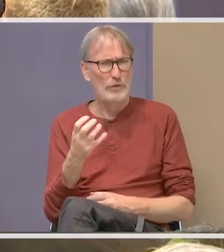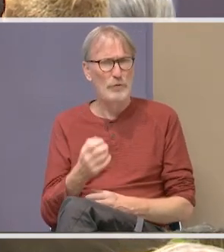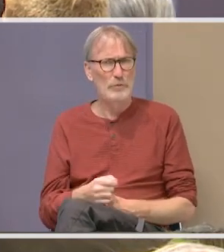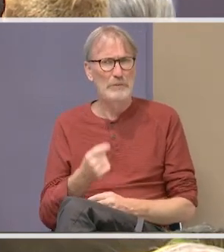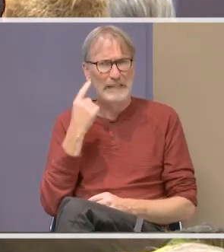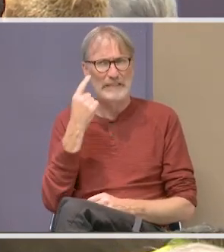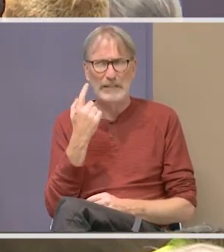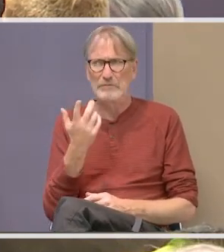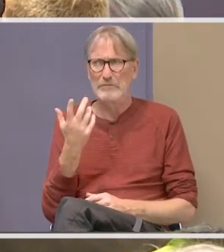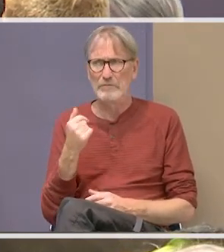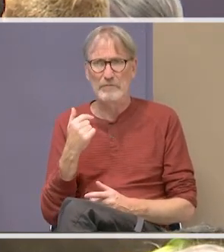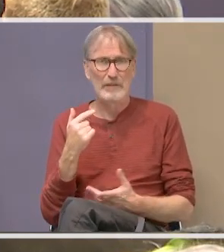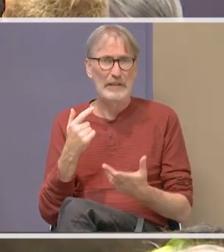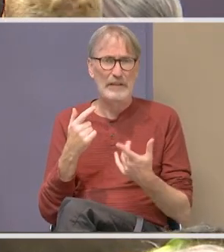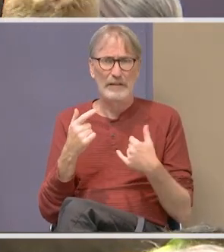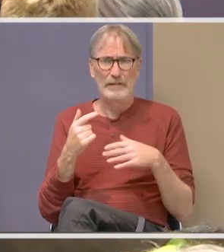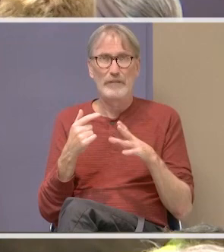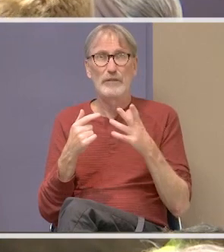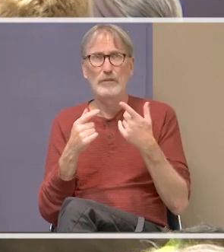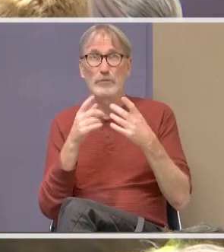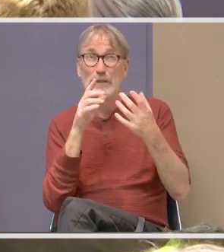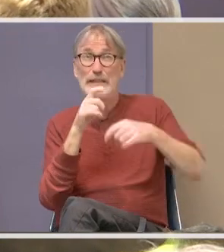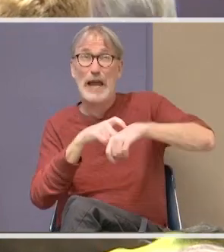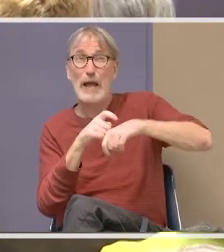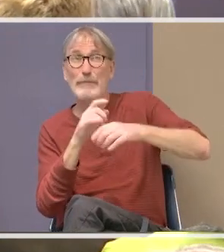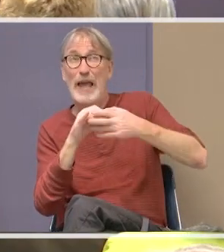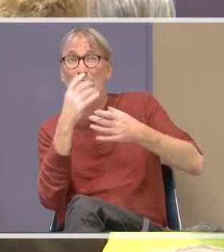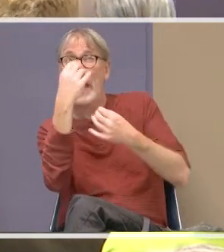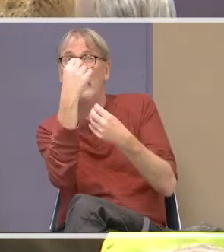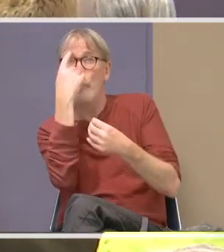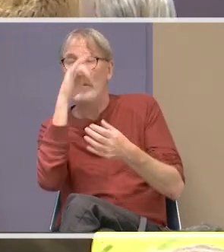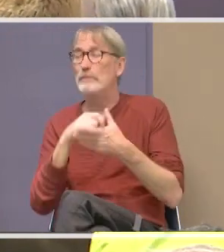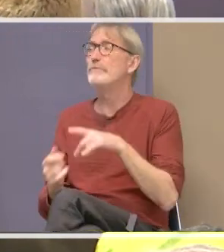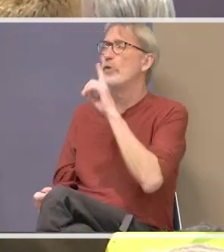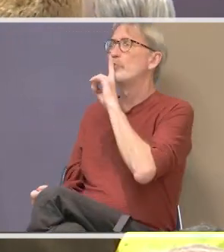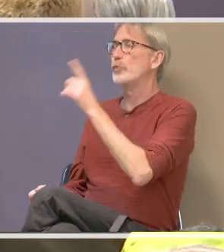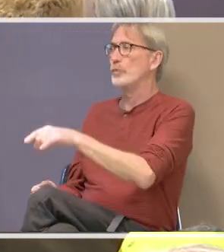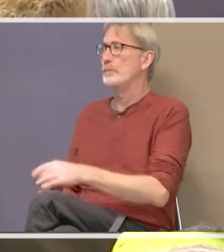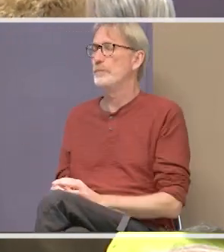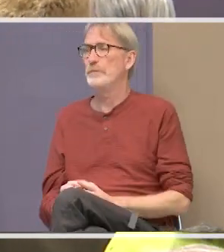Totally. time the light for at some point. Absolutely, yes.